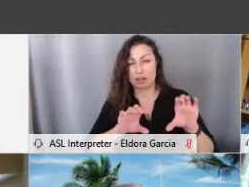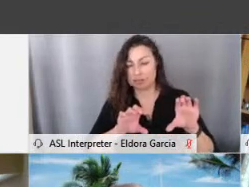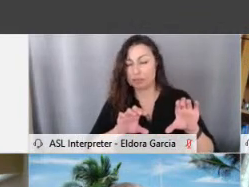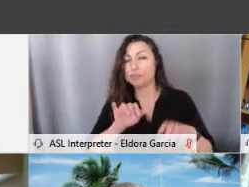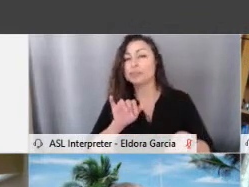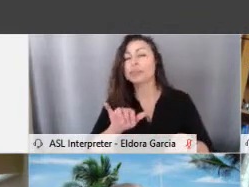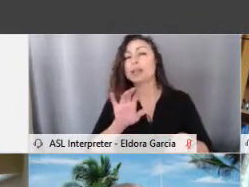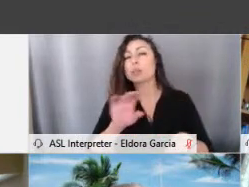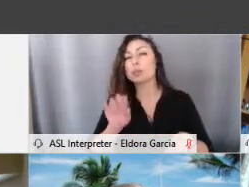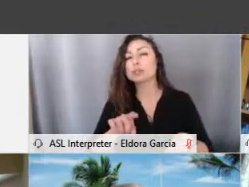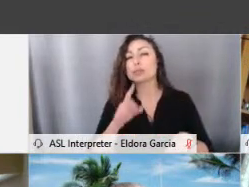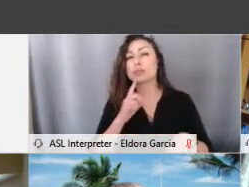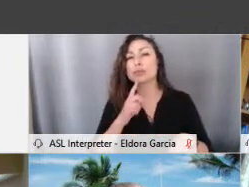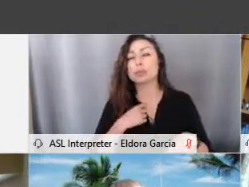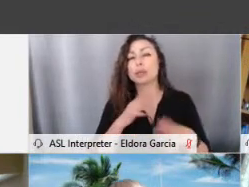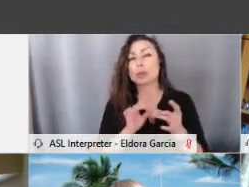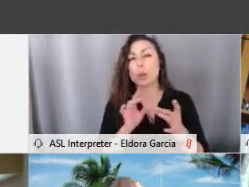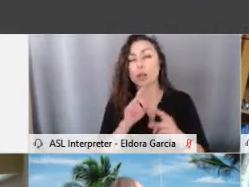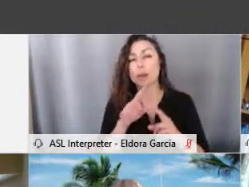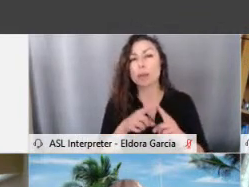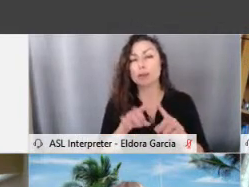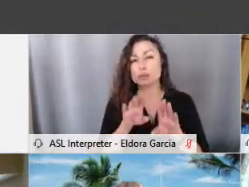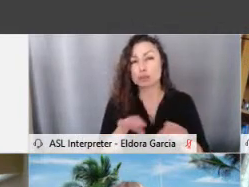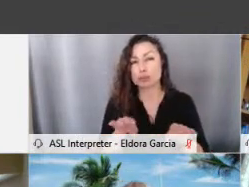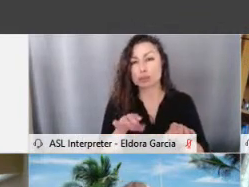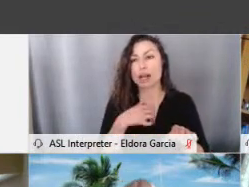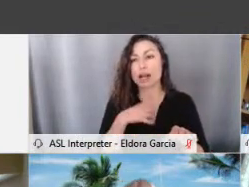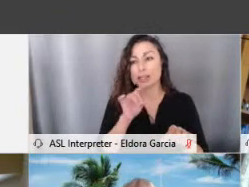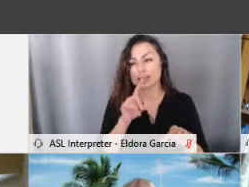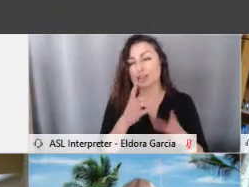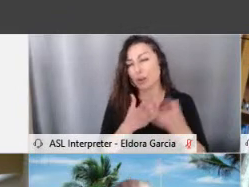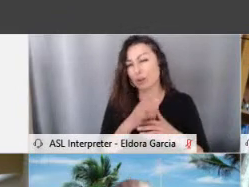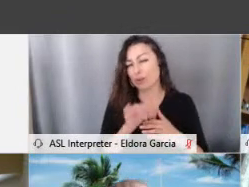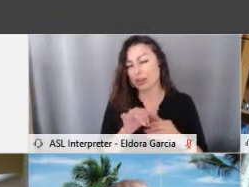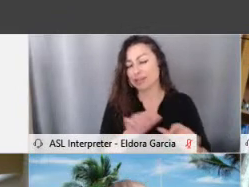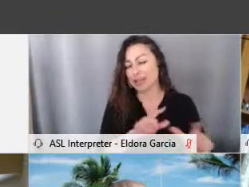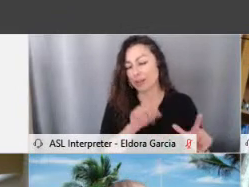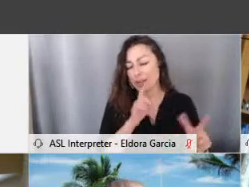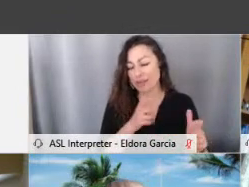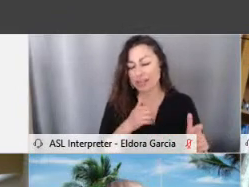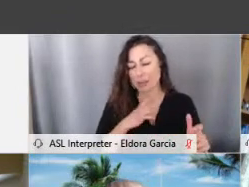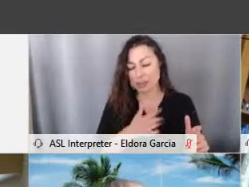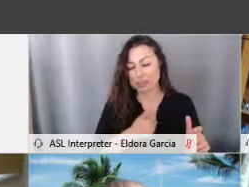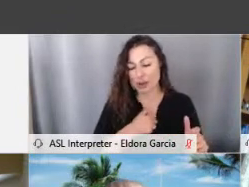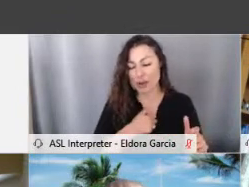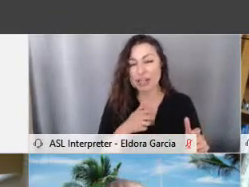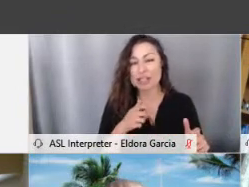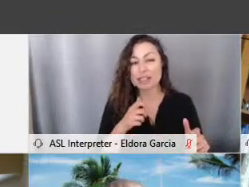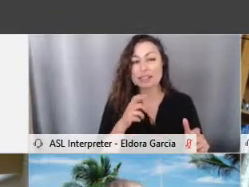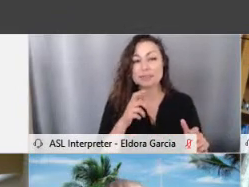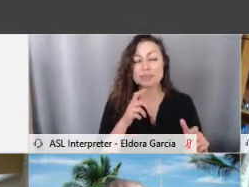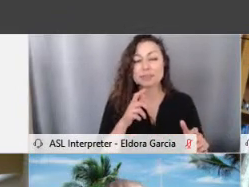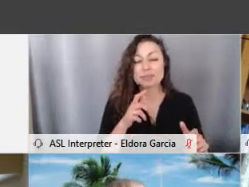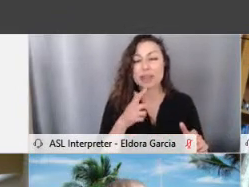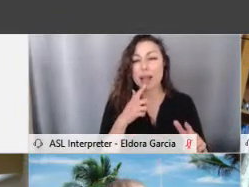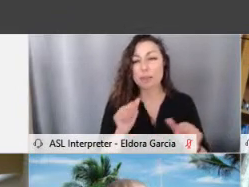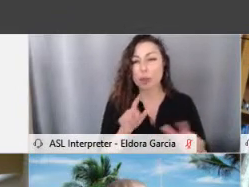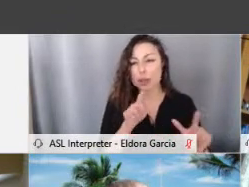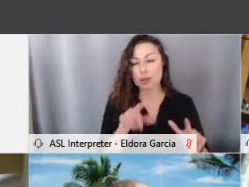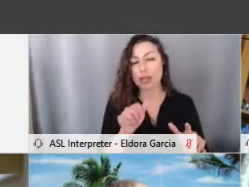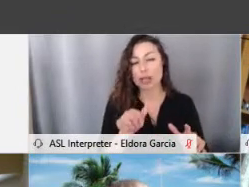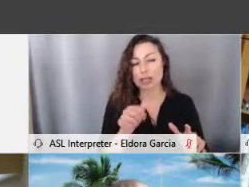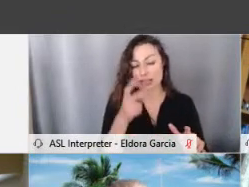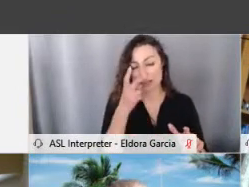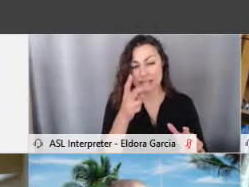The percentage you heard me quote about children, and I did move through that slide really fast, so I'm sorry. I'm pulling it back up so I can give